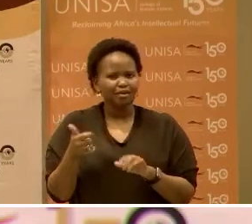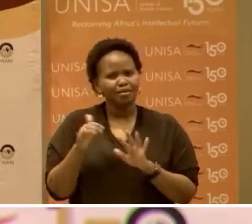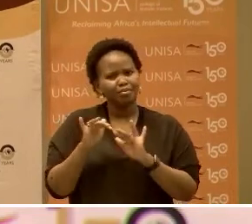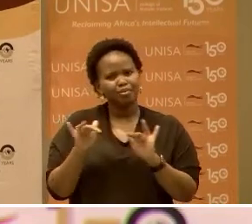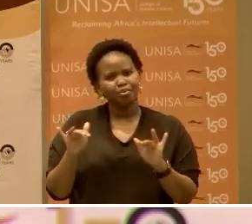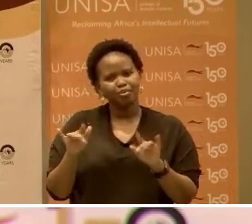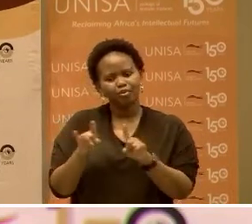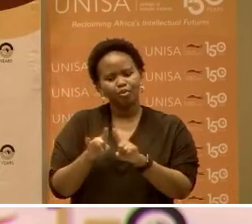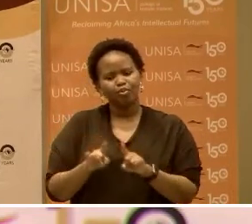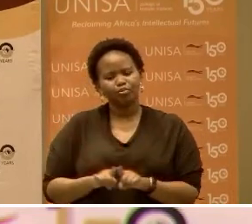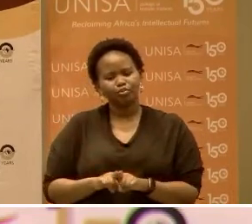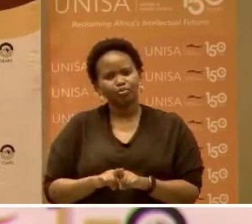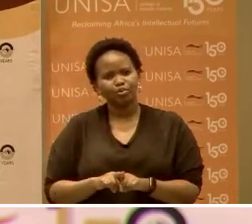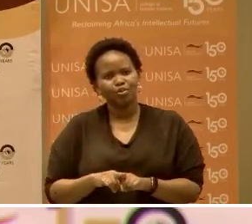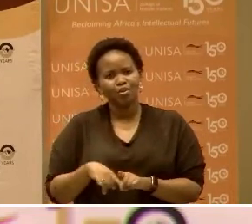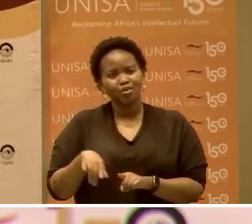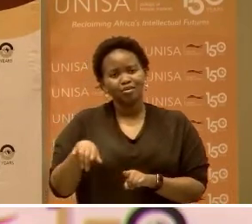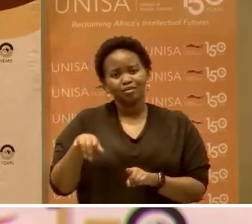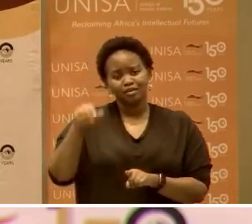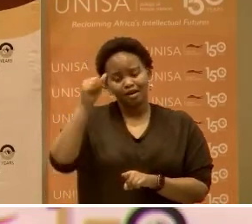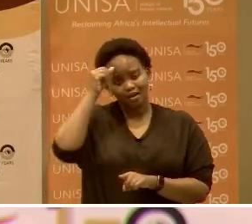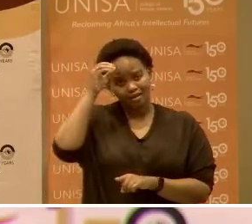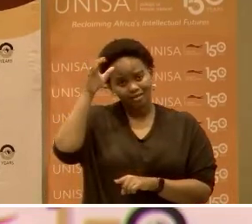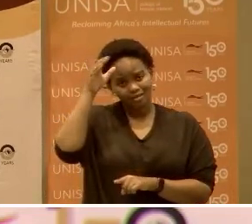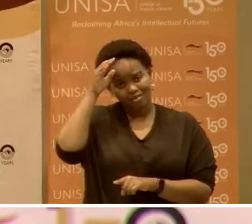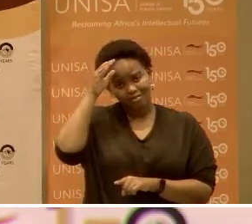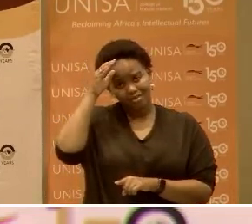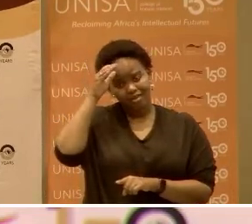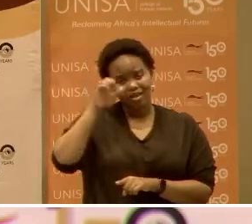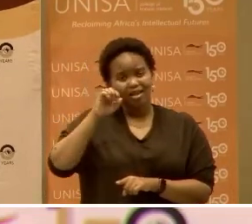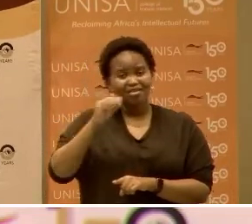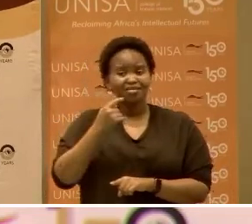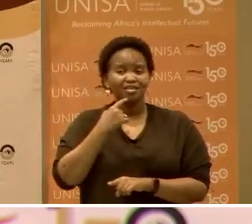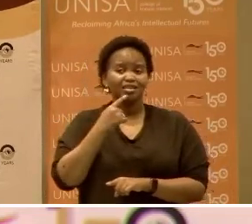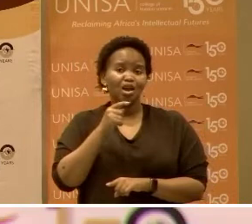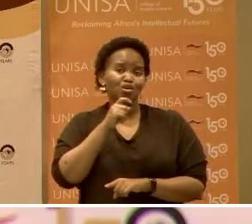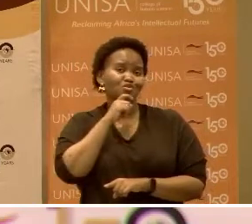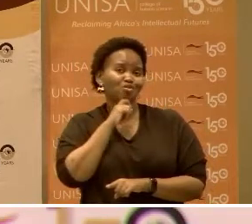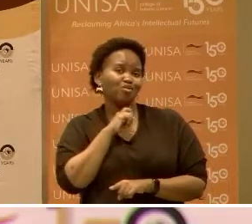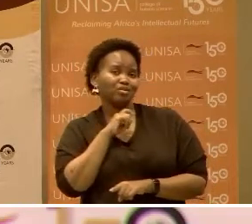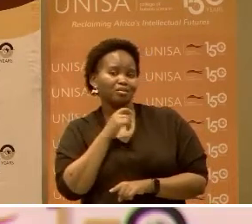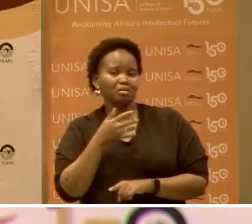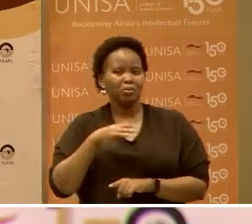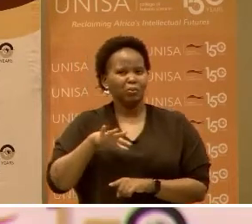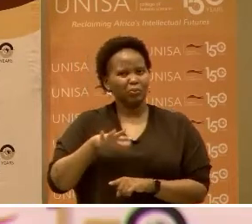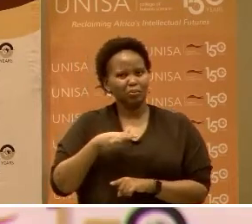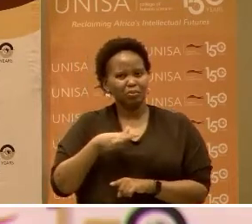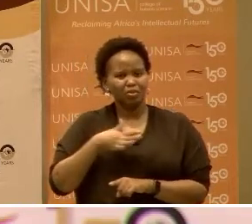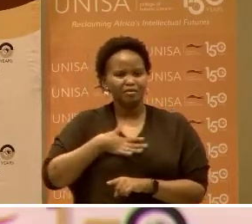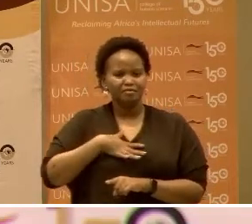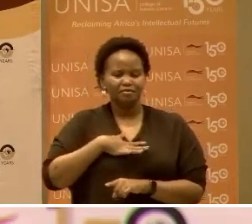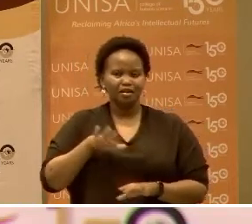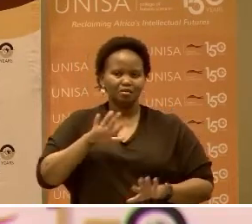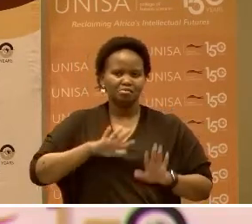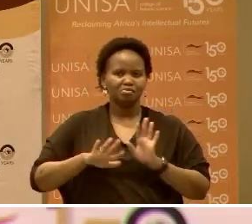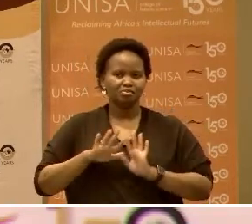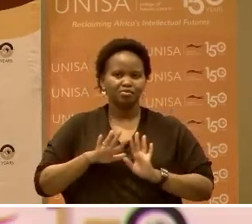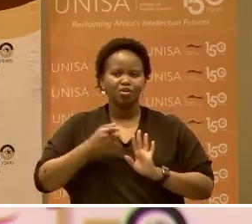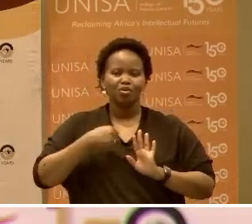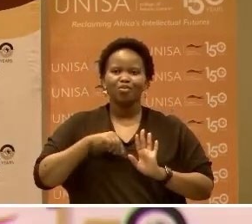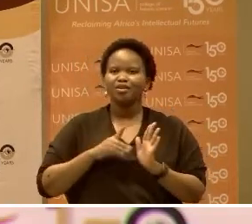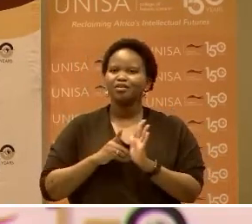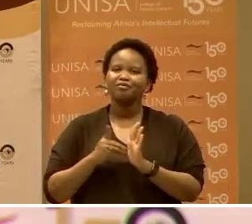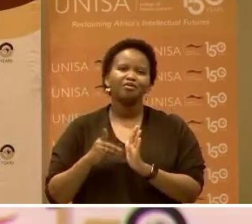have academics who still frown upon the use of indigenous languages and their development.